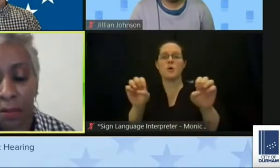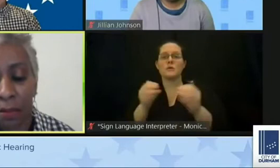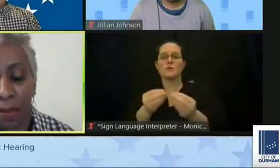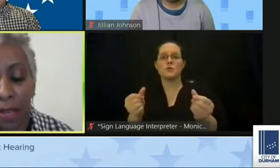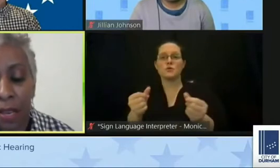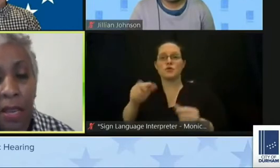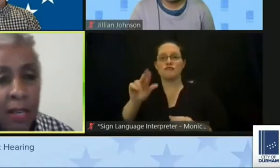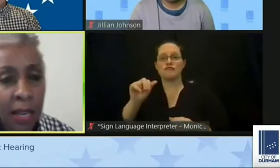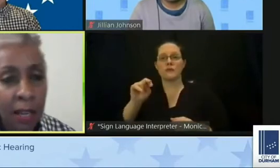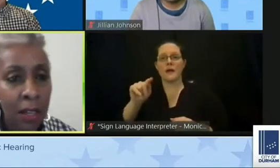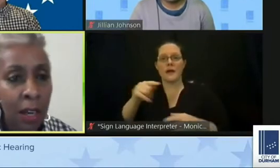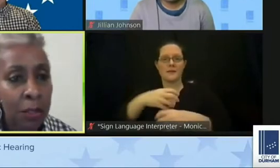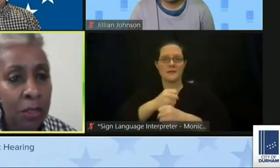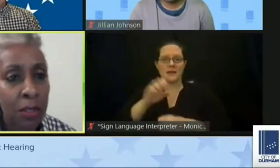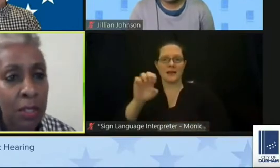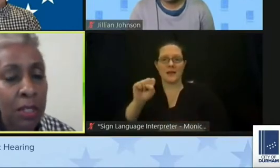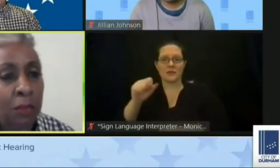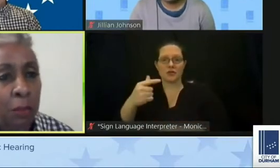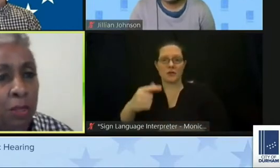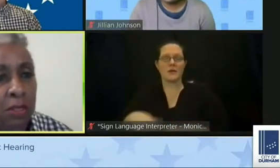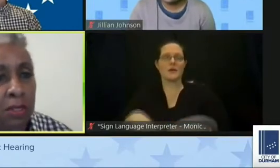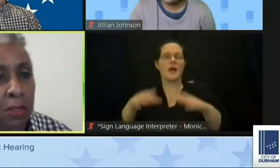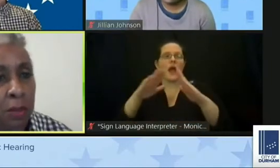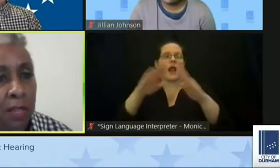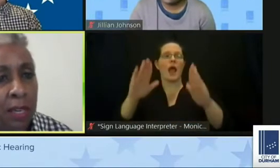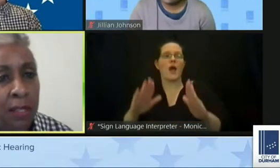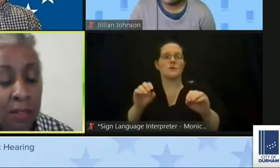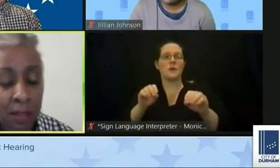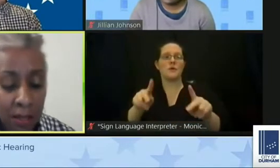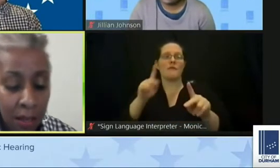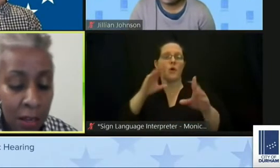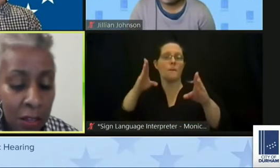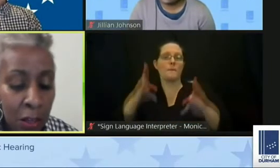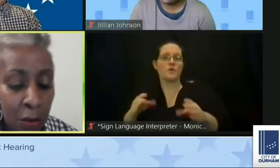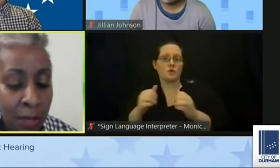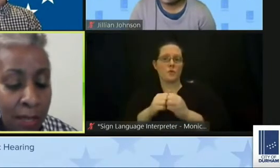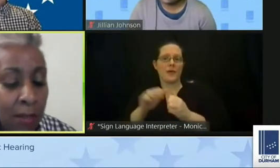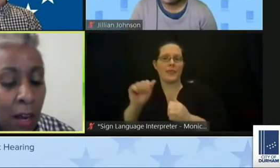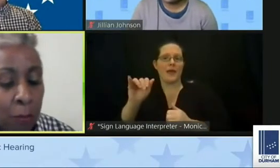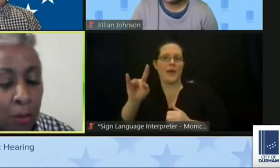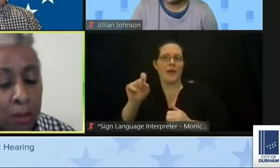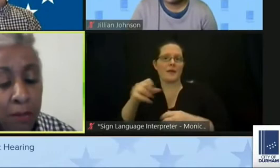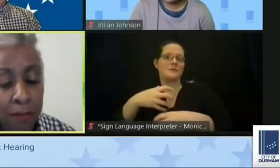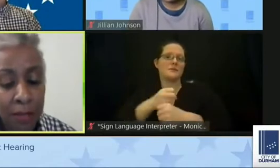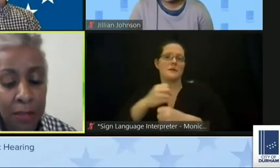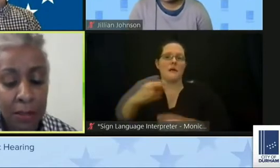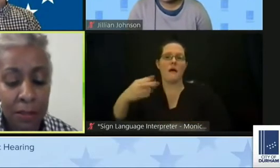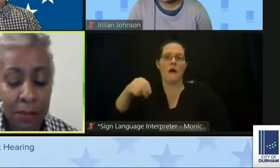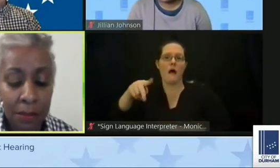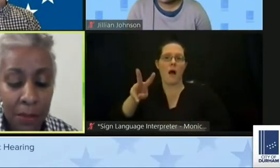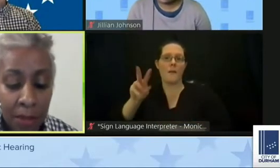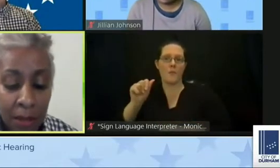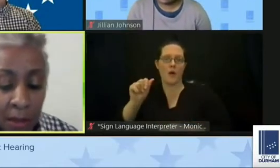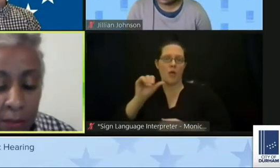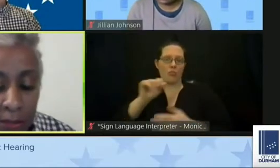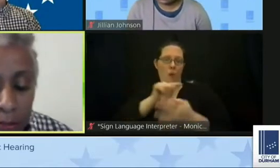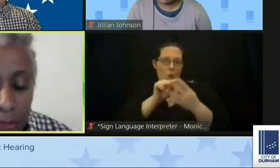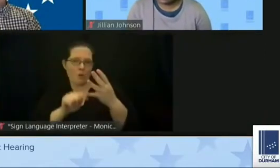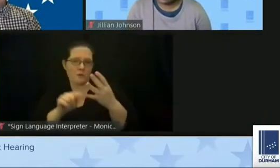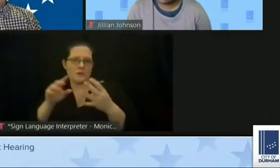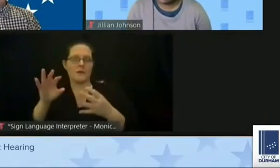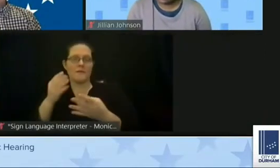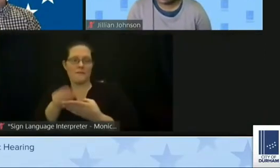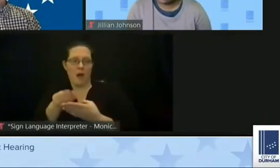ESG, and Housing Opportunities for Persons with AIDS, known as HOPWA funds.